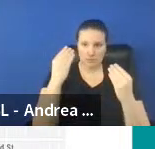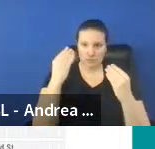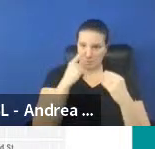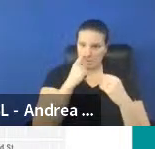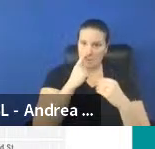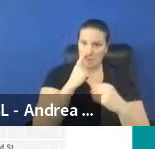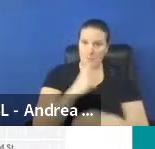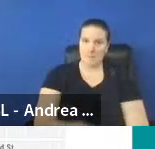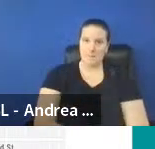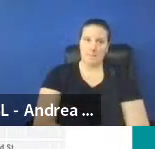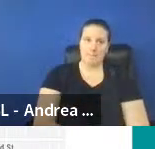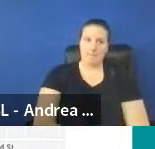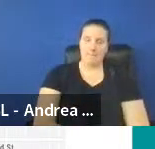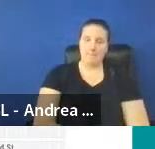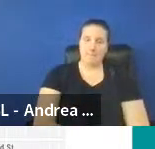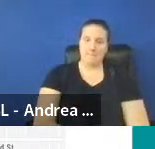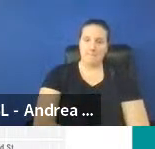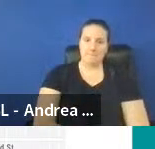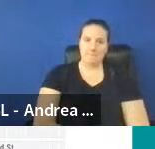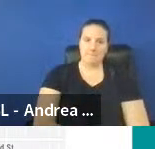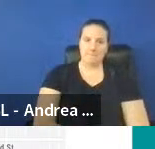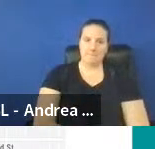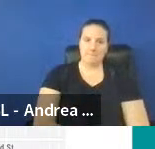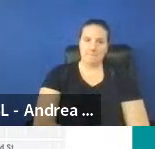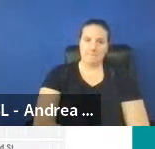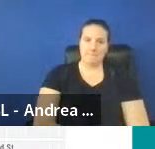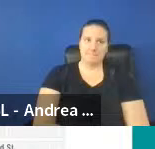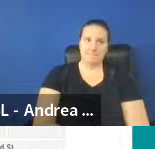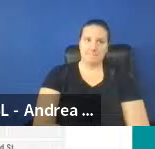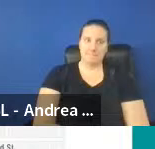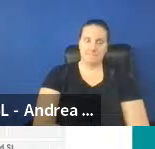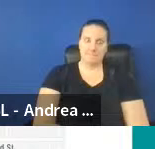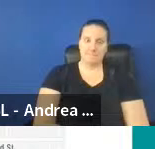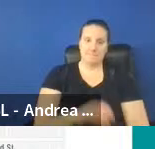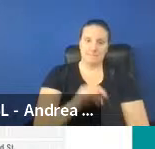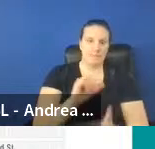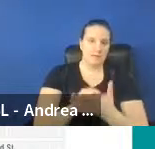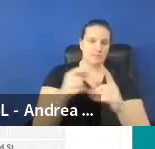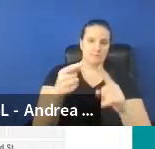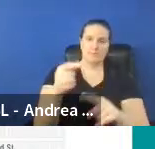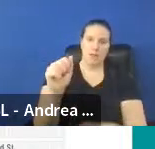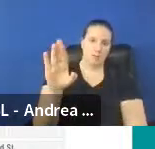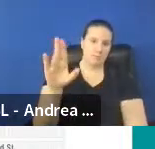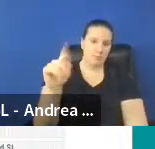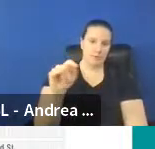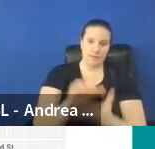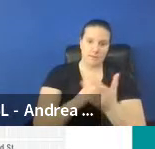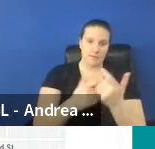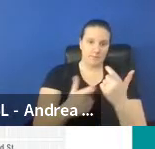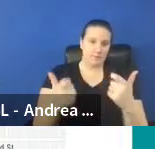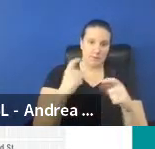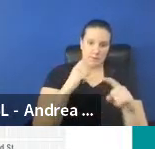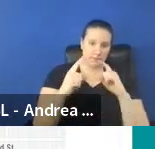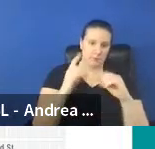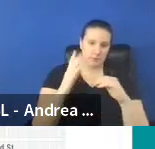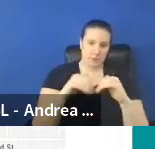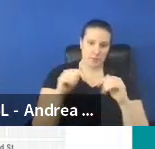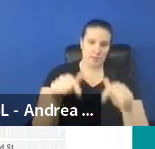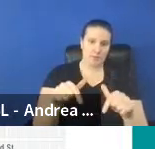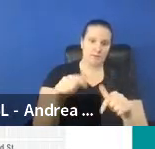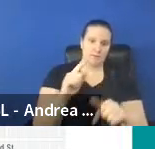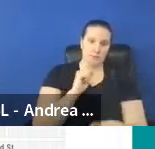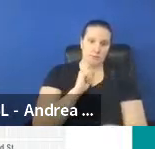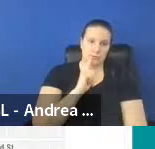And that's, you're spot on, Albert, and that's a bigger conversation than this for sure. It's something that we